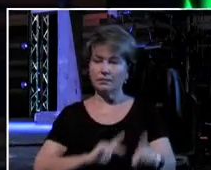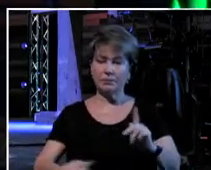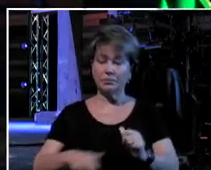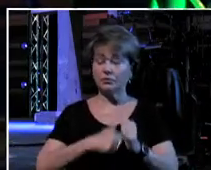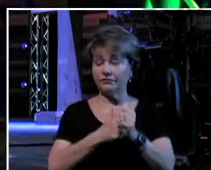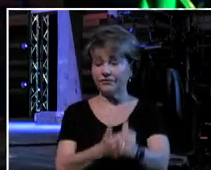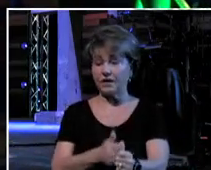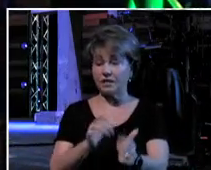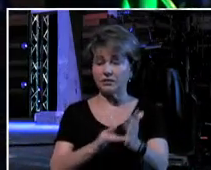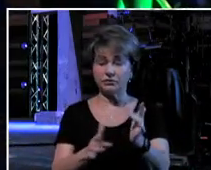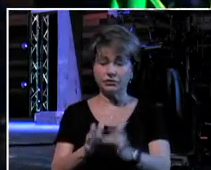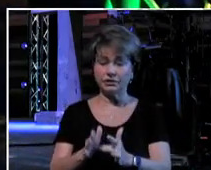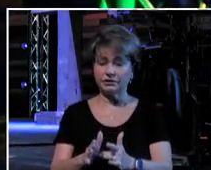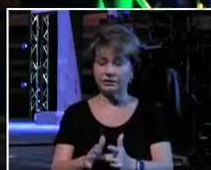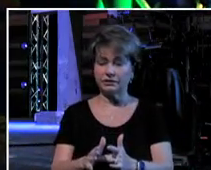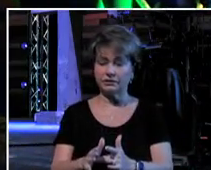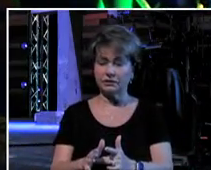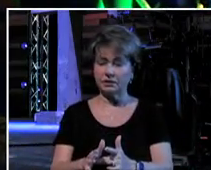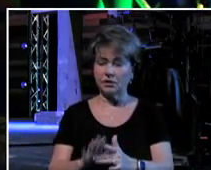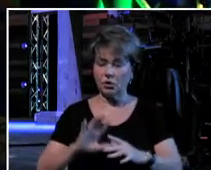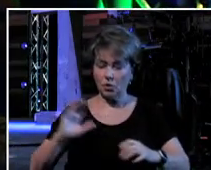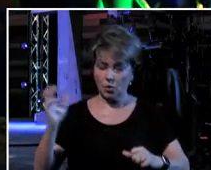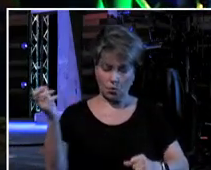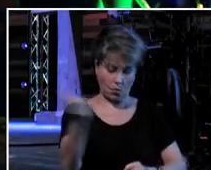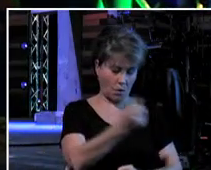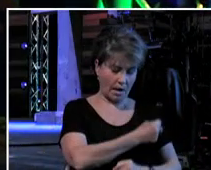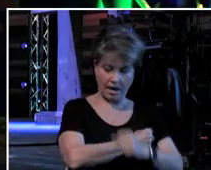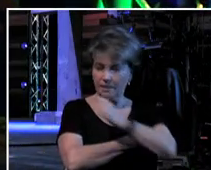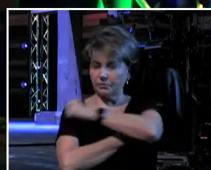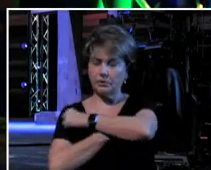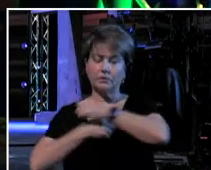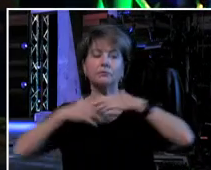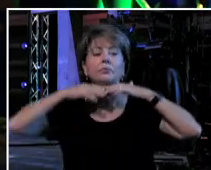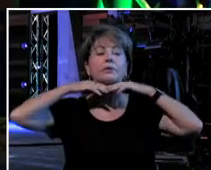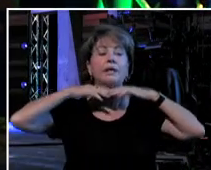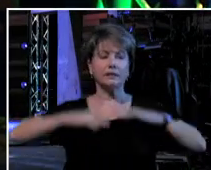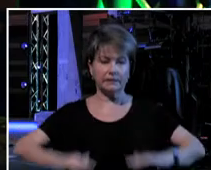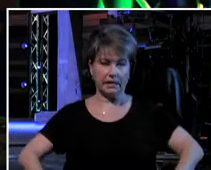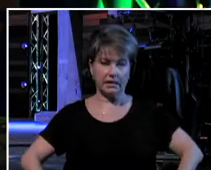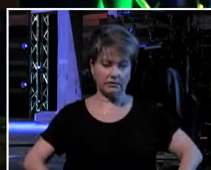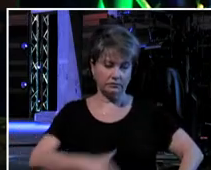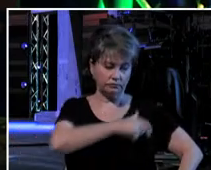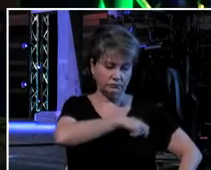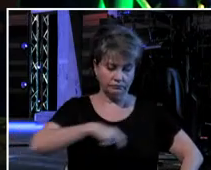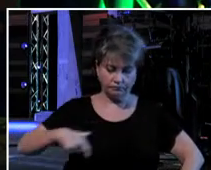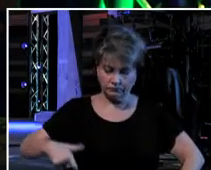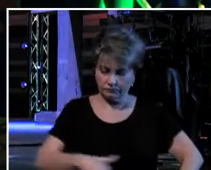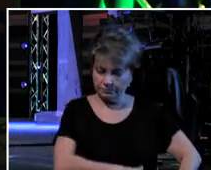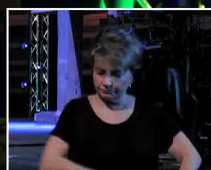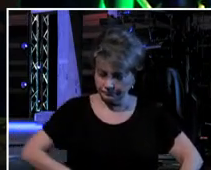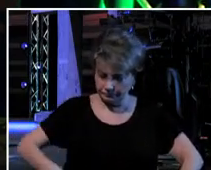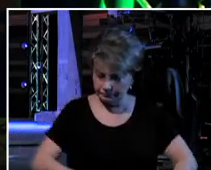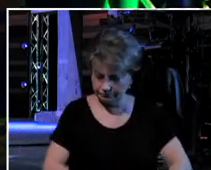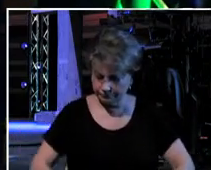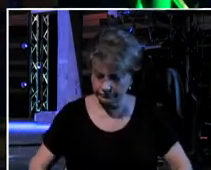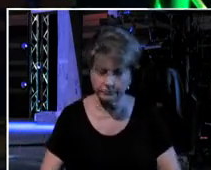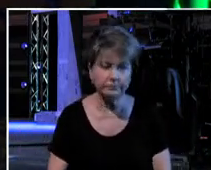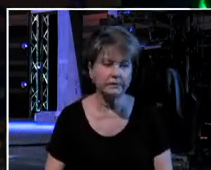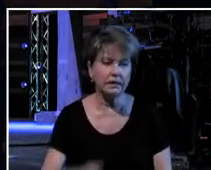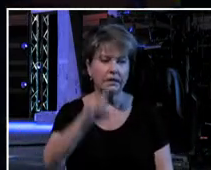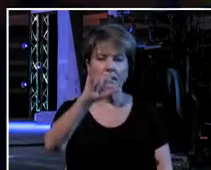and they wrapped the body from the neck down in strips of linen. Not like